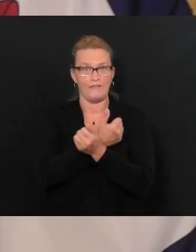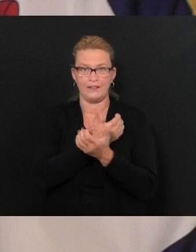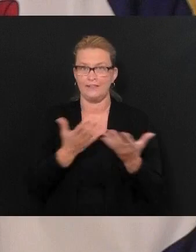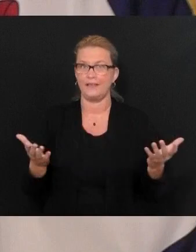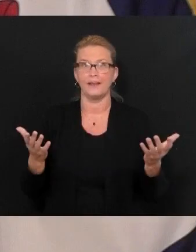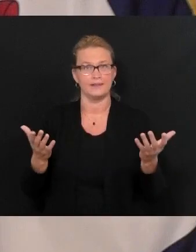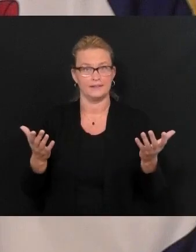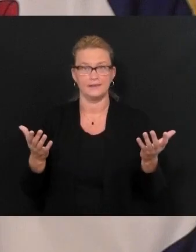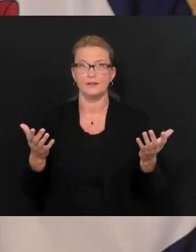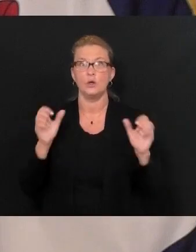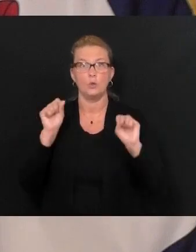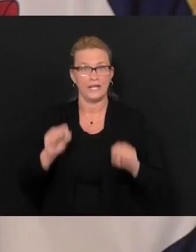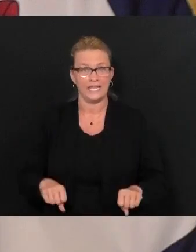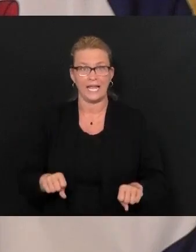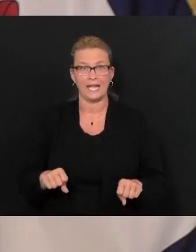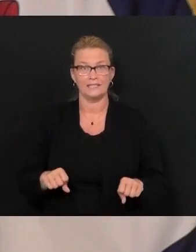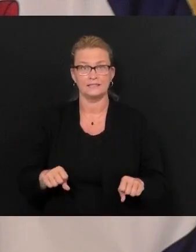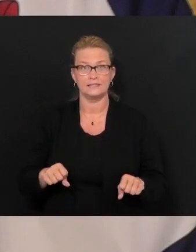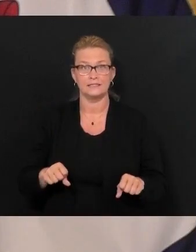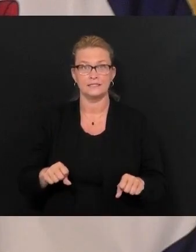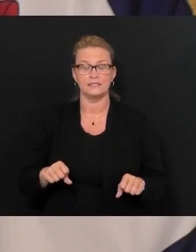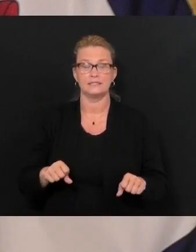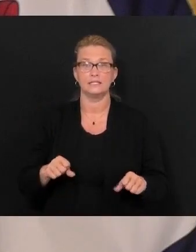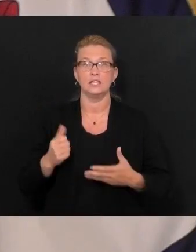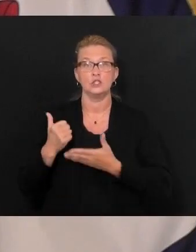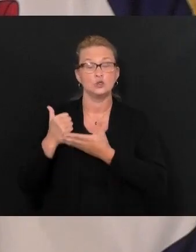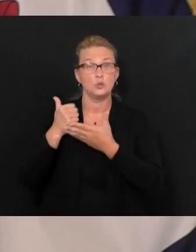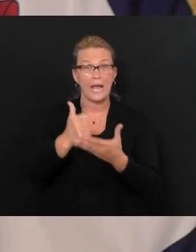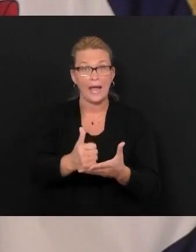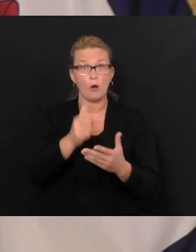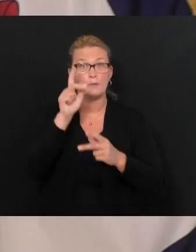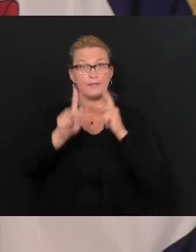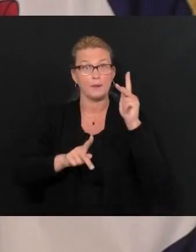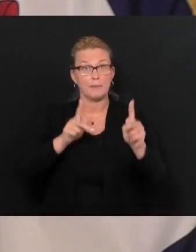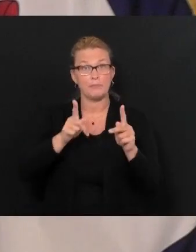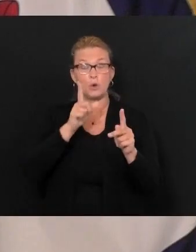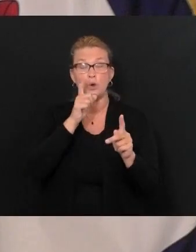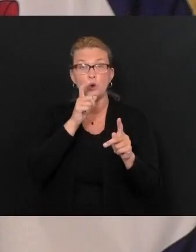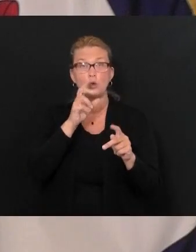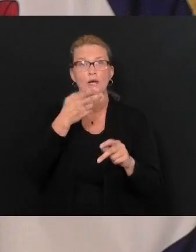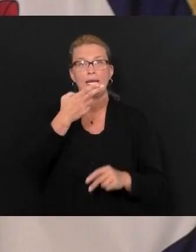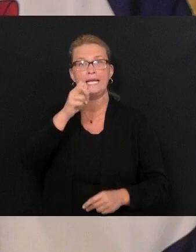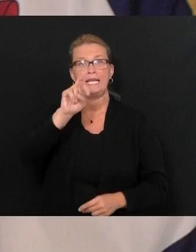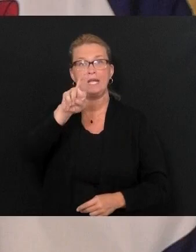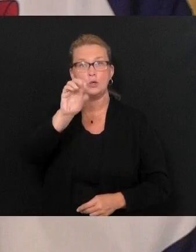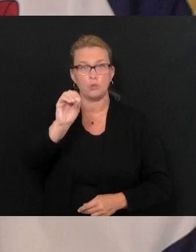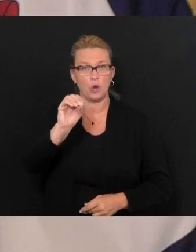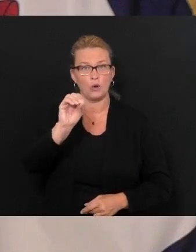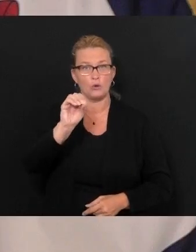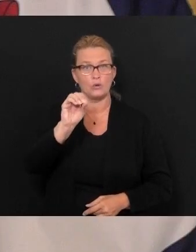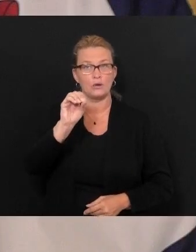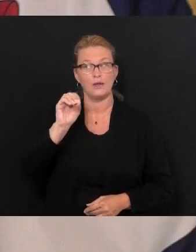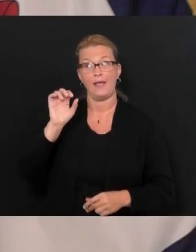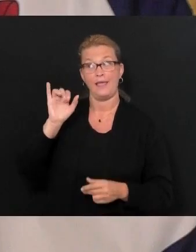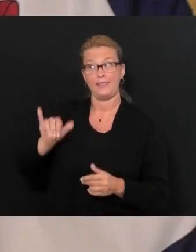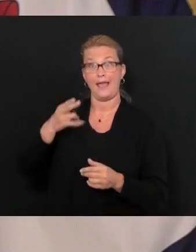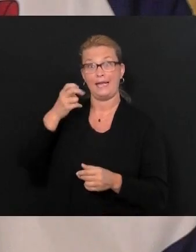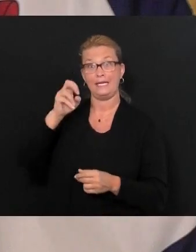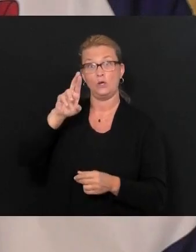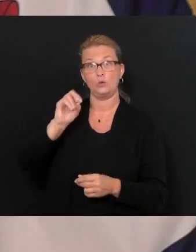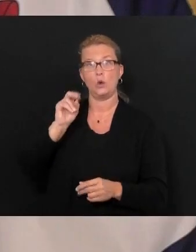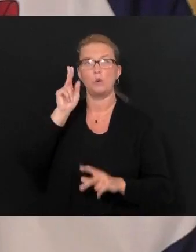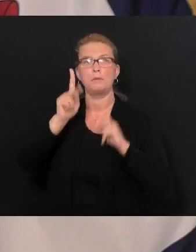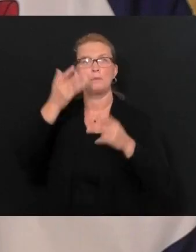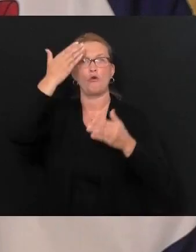nonstop to try to reward and to help the people that have been the heroes beyond belief, and that's the people that are out there on the front lines.